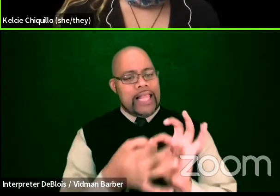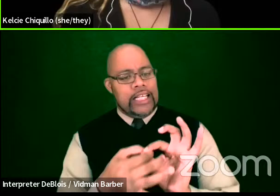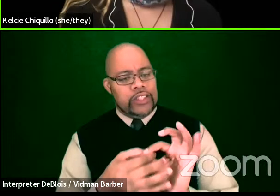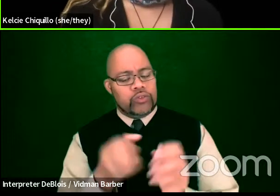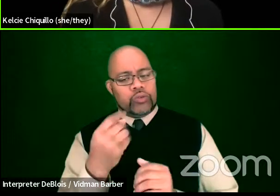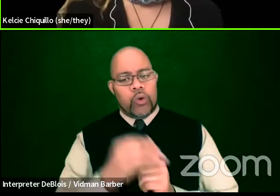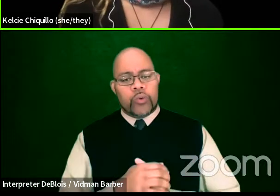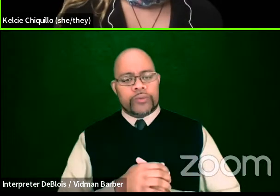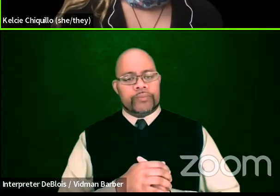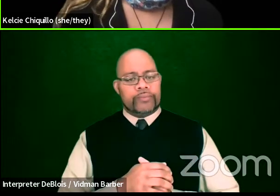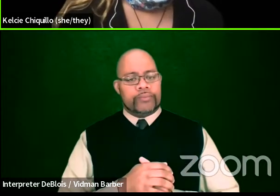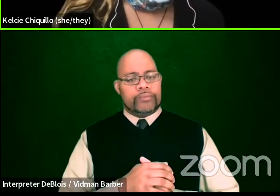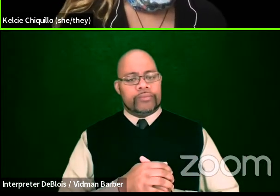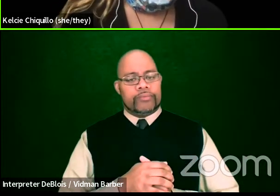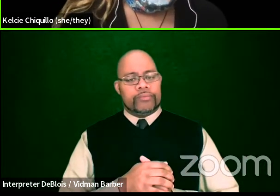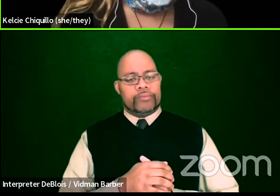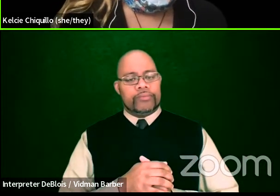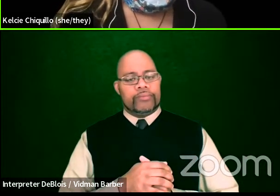So